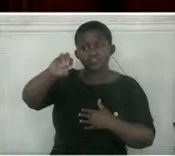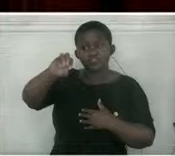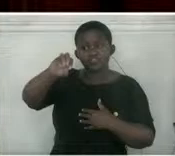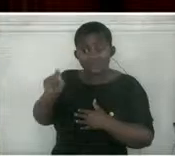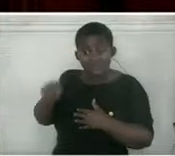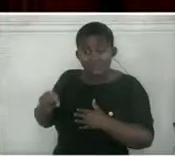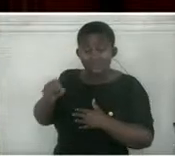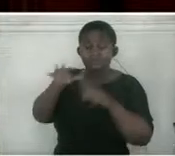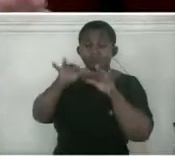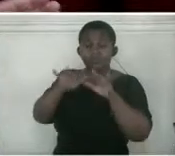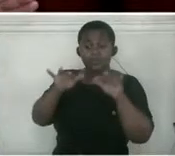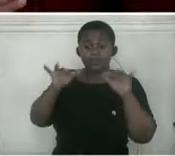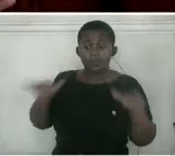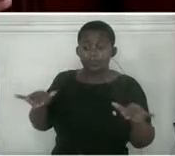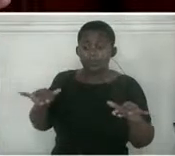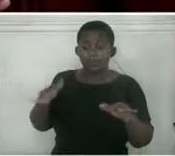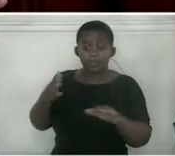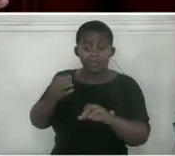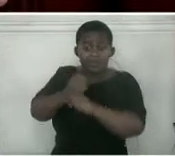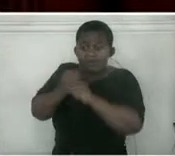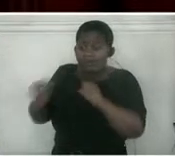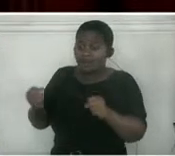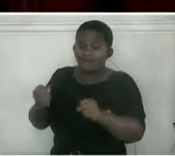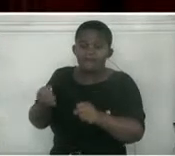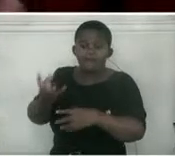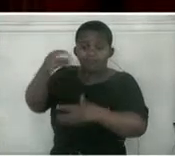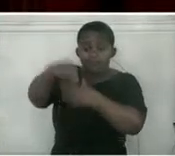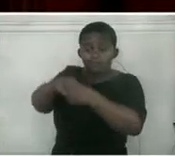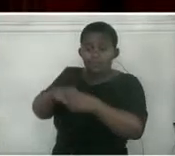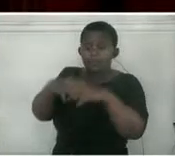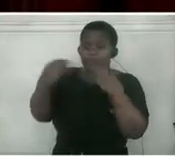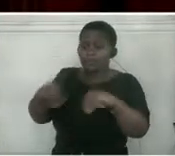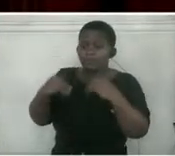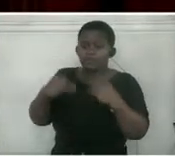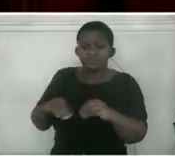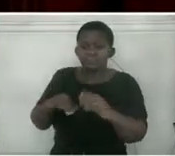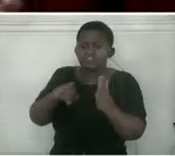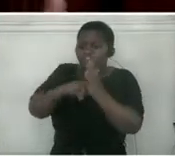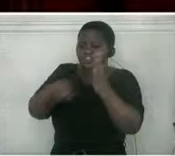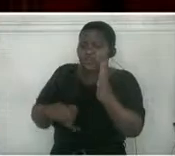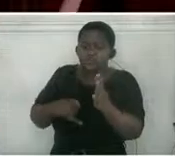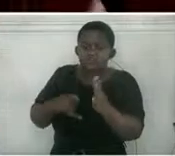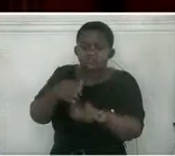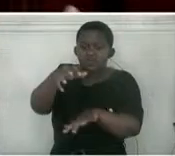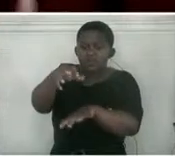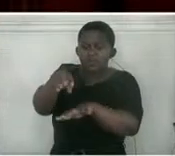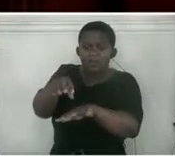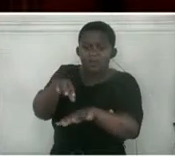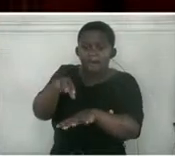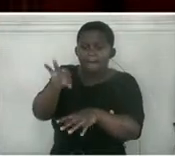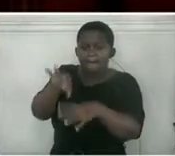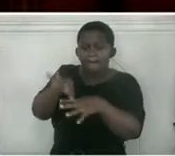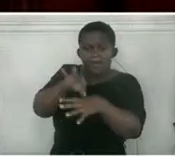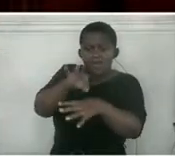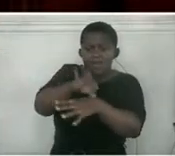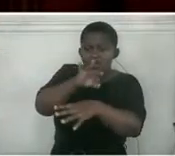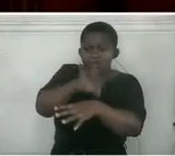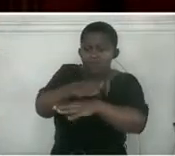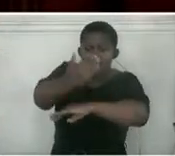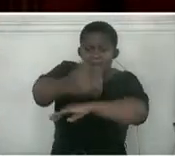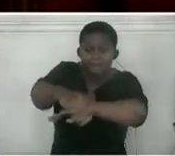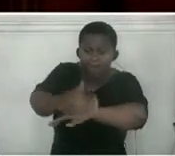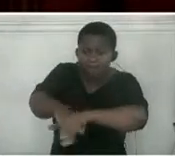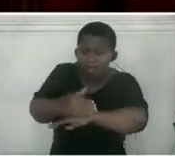were not in business before. They were just planting ngaphandle kwamagceke abo,